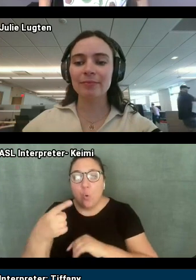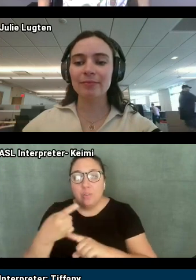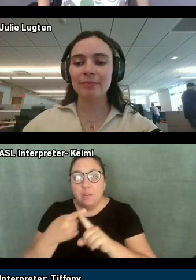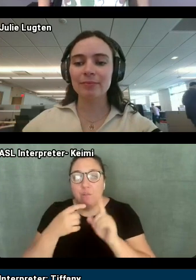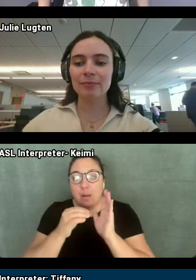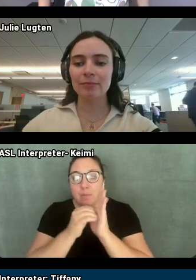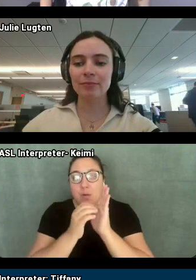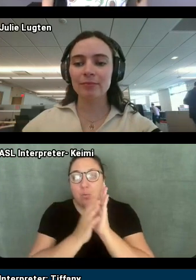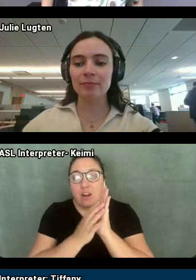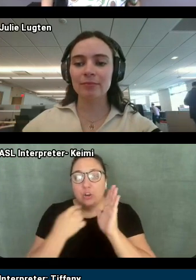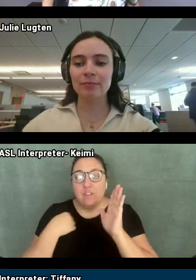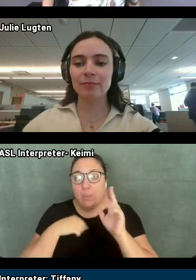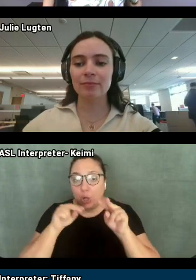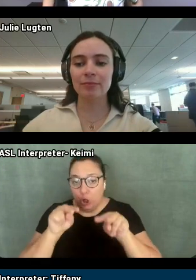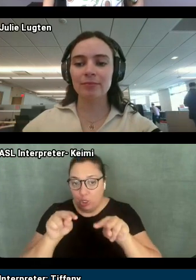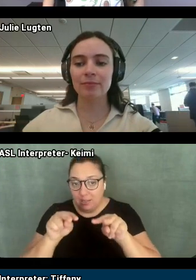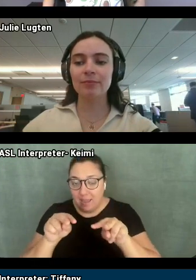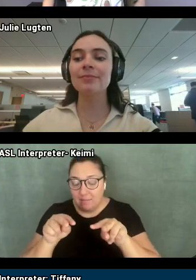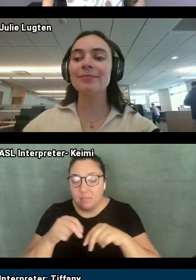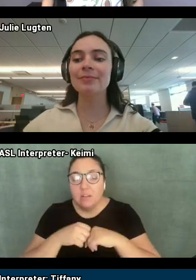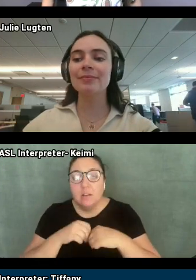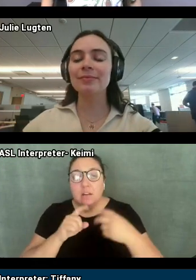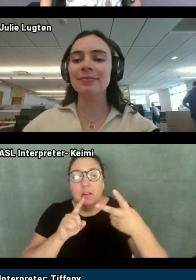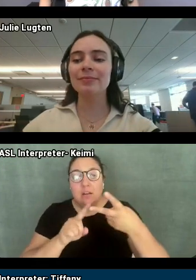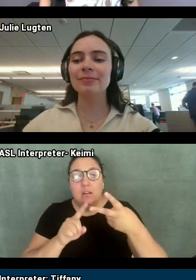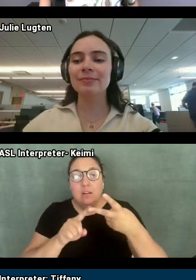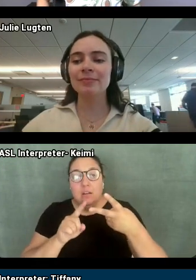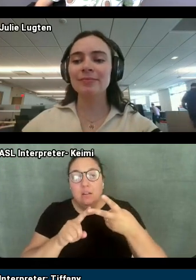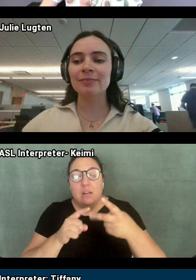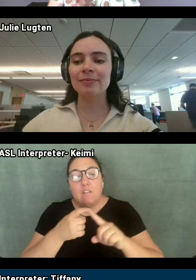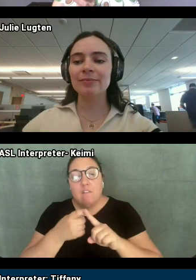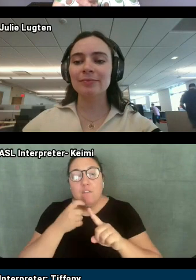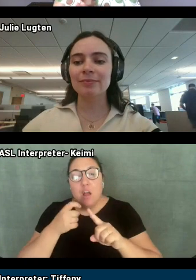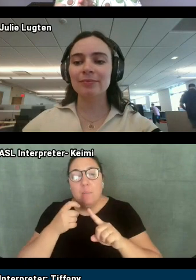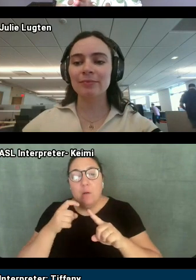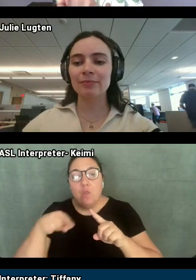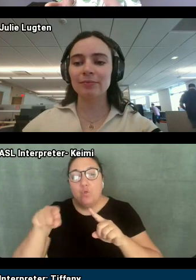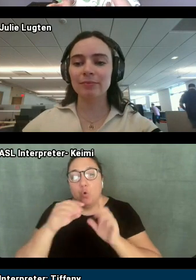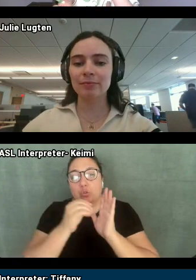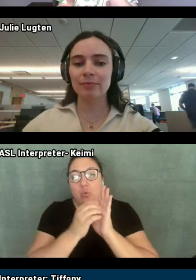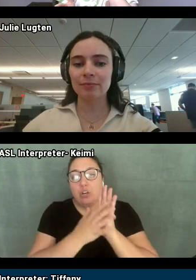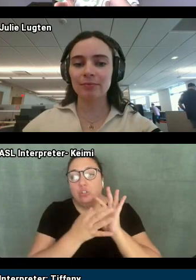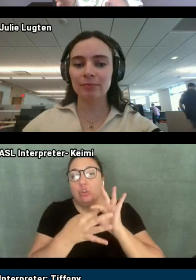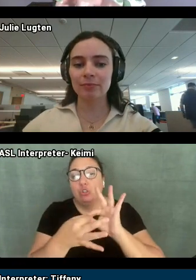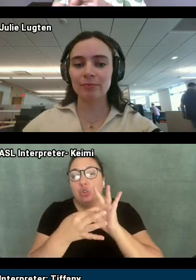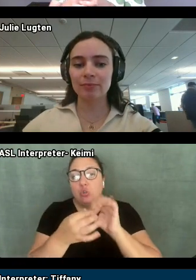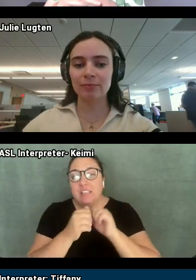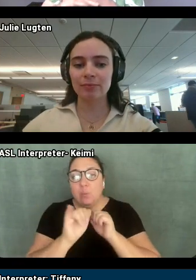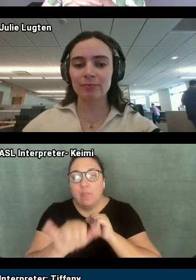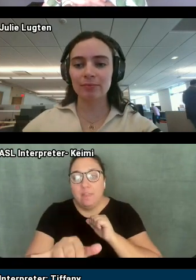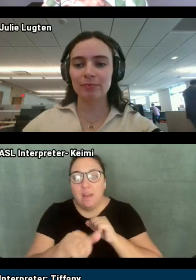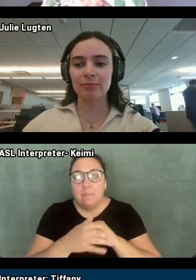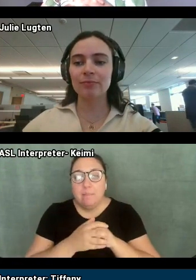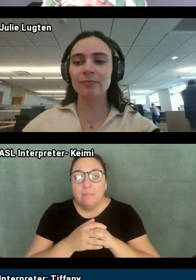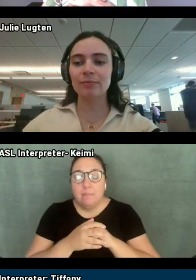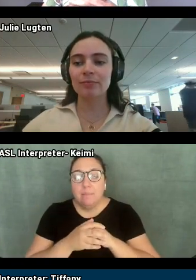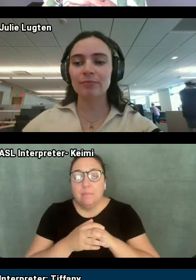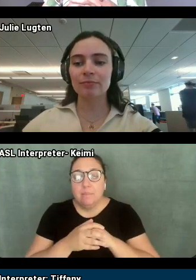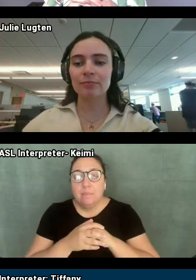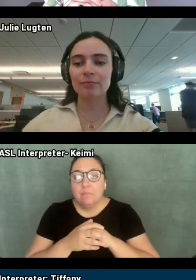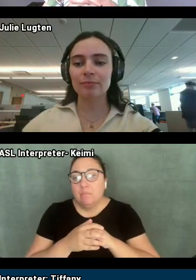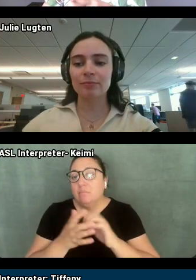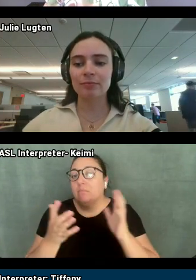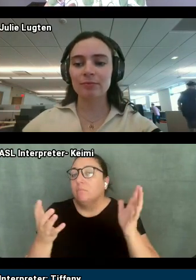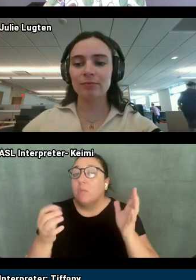looking at. We can filter it to show only data from records associated to it. and we can filter it to show just